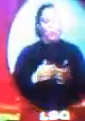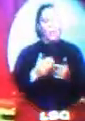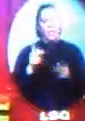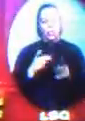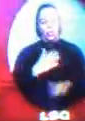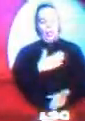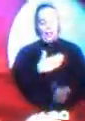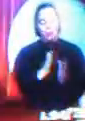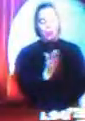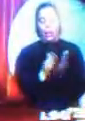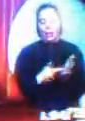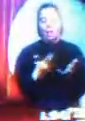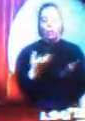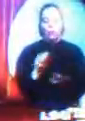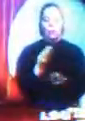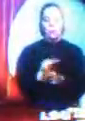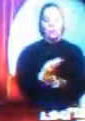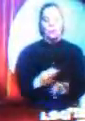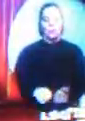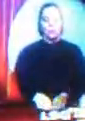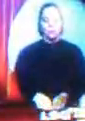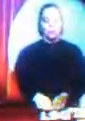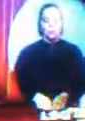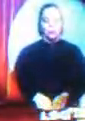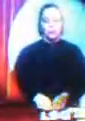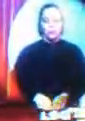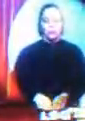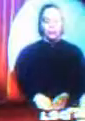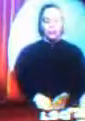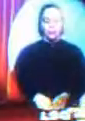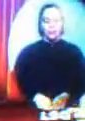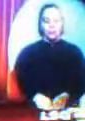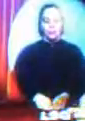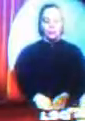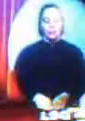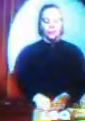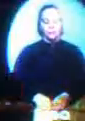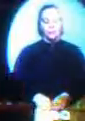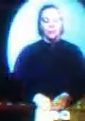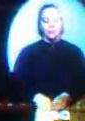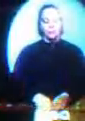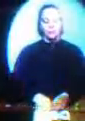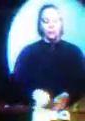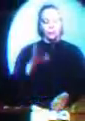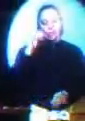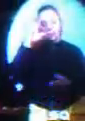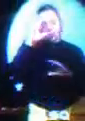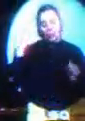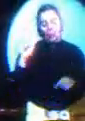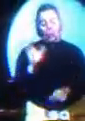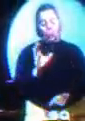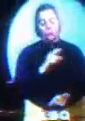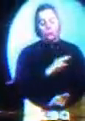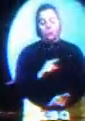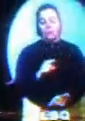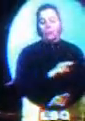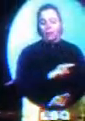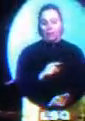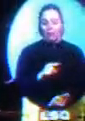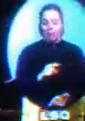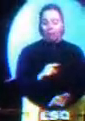use it. The Honourable Member for Winnipeg Centre. the Conservatives will stop at nothing